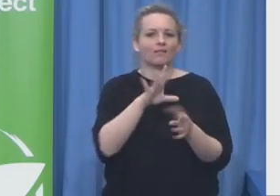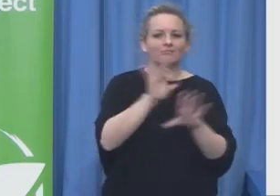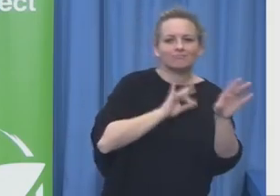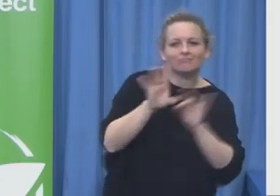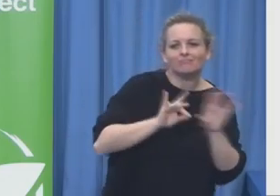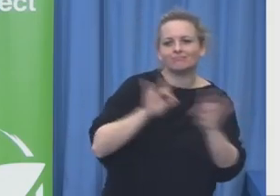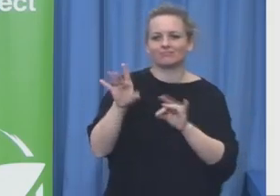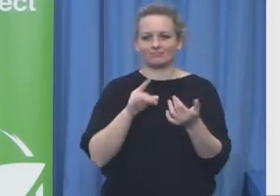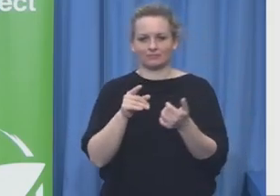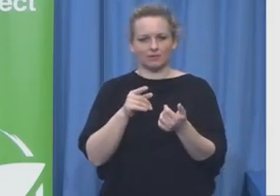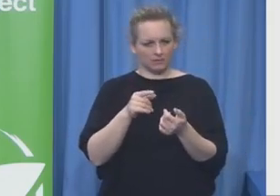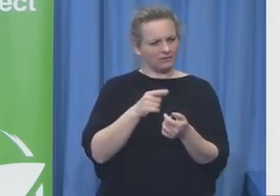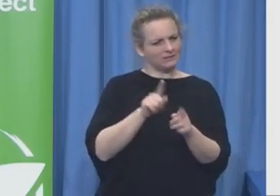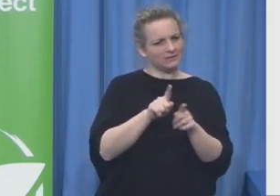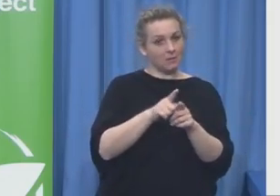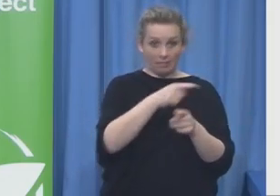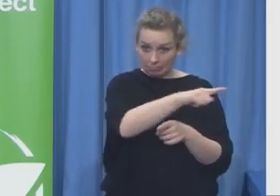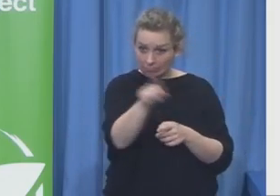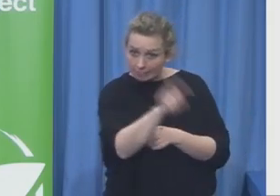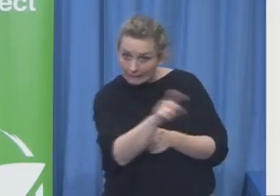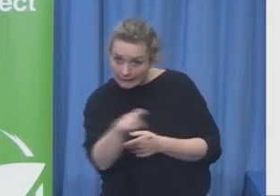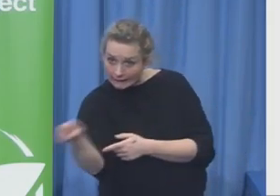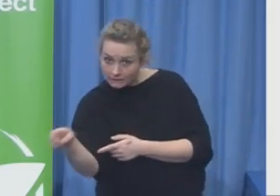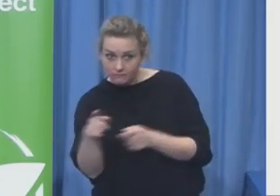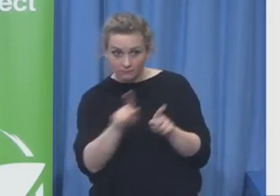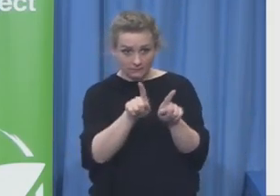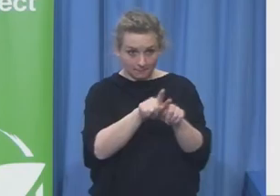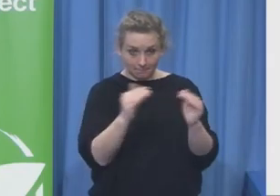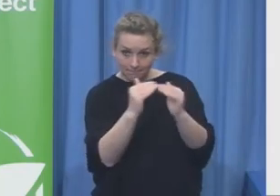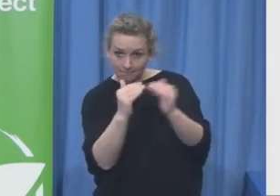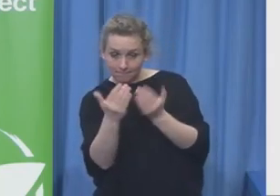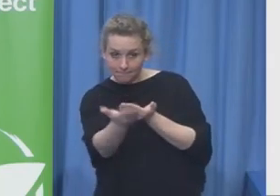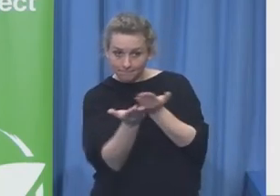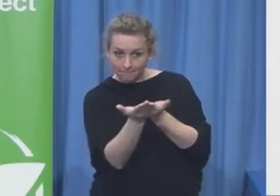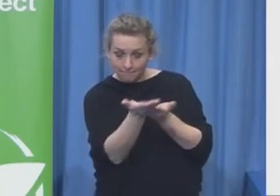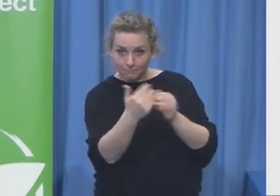skills-based and market-based training to prospective employees.